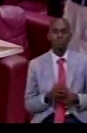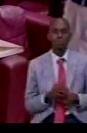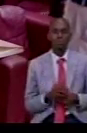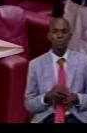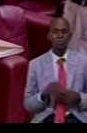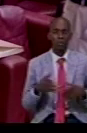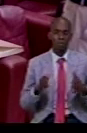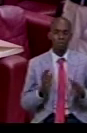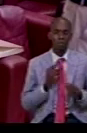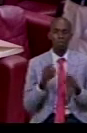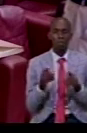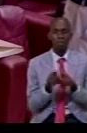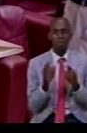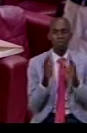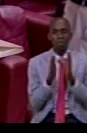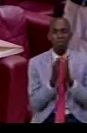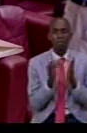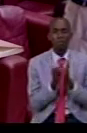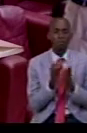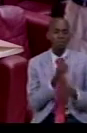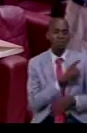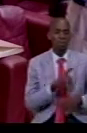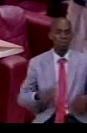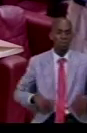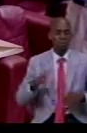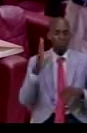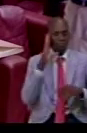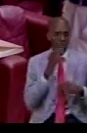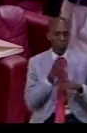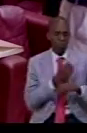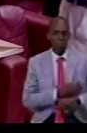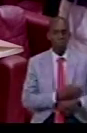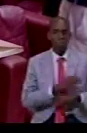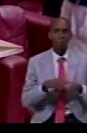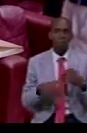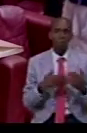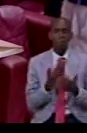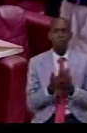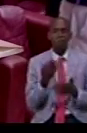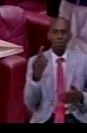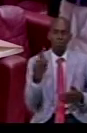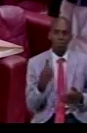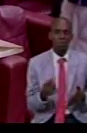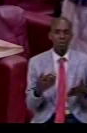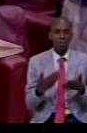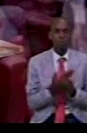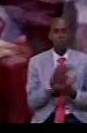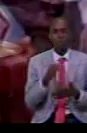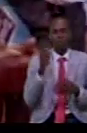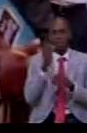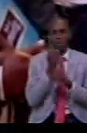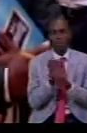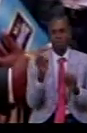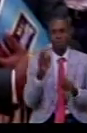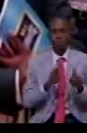Let us also pray that the Lord will preserve all the converts, and whatever benefit anybody